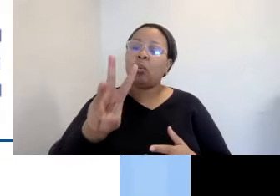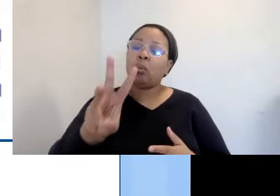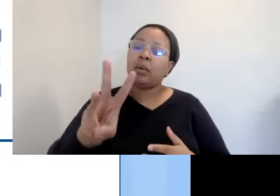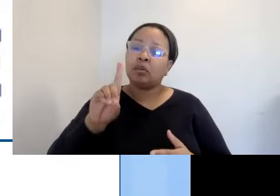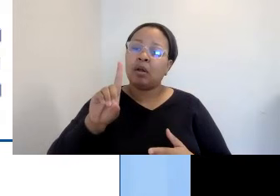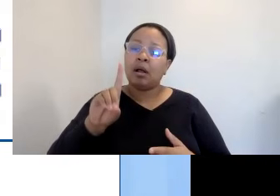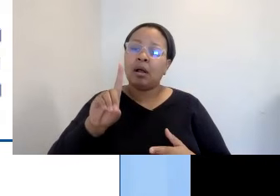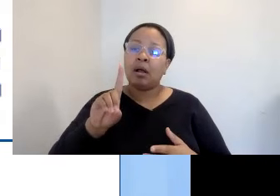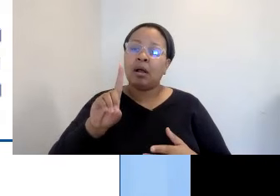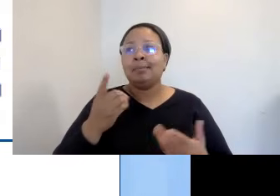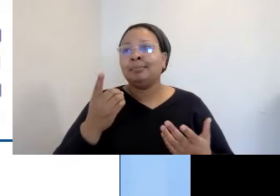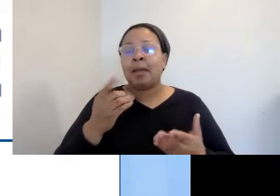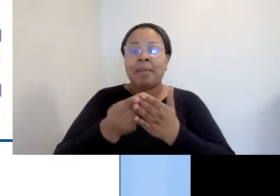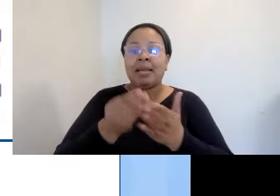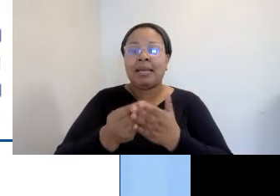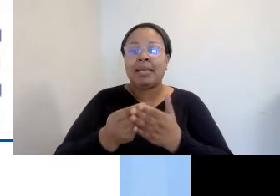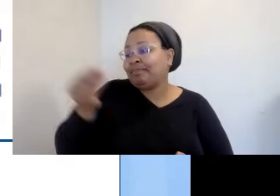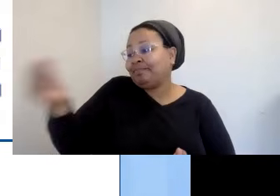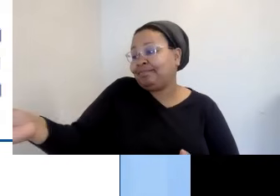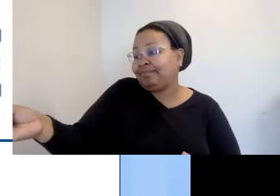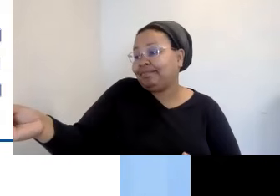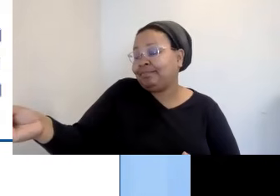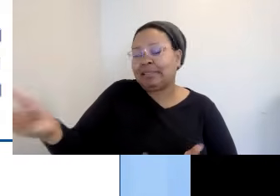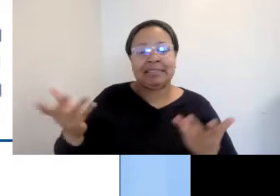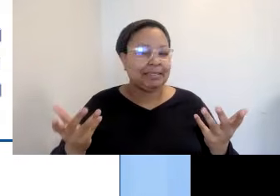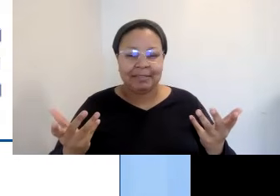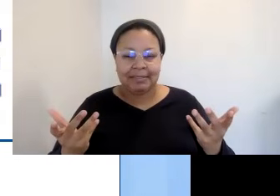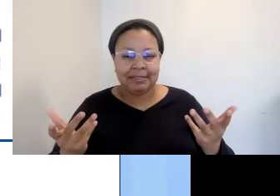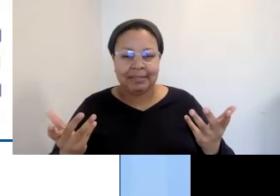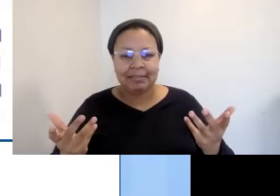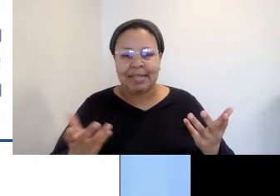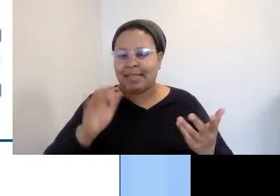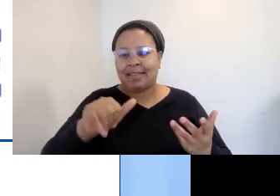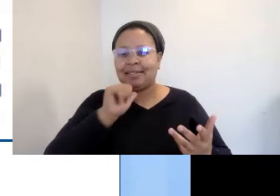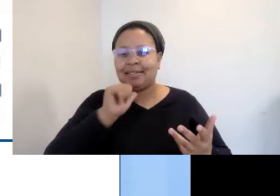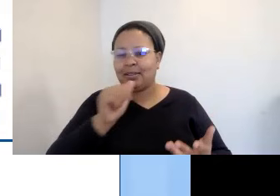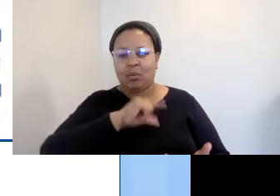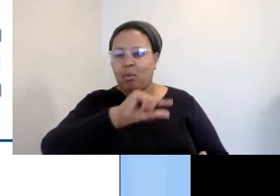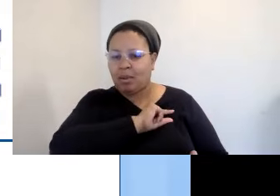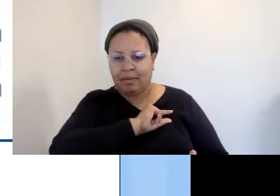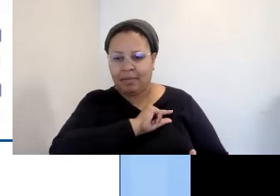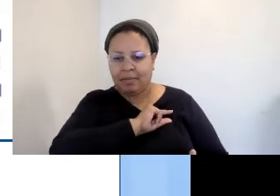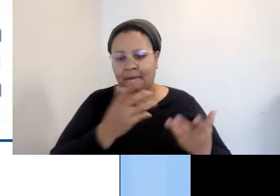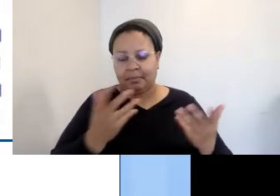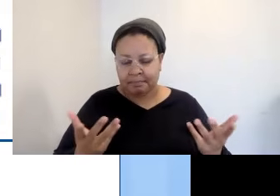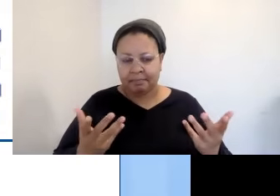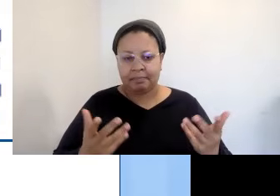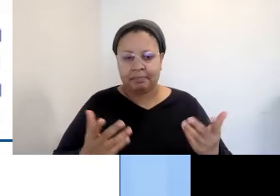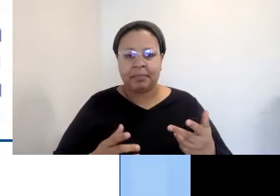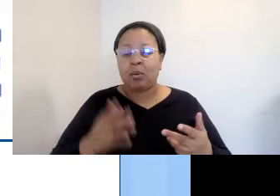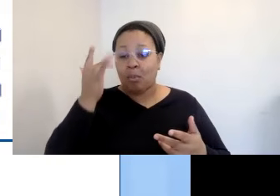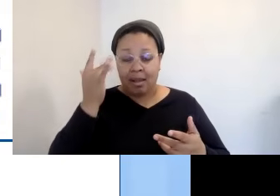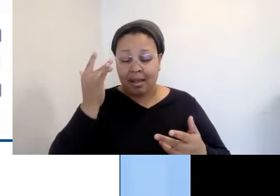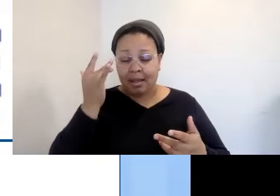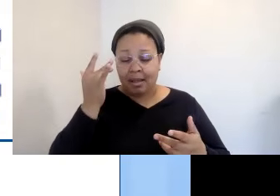gift it to someone, they're going to consider, that as a non-qualified expenditure,